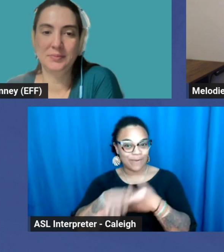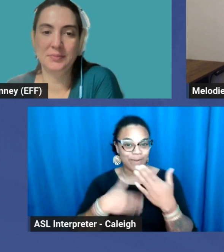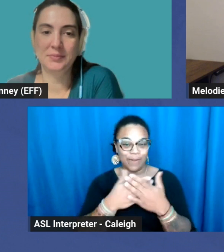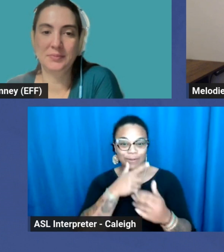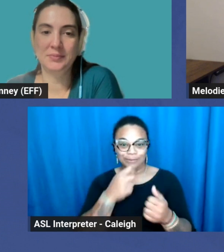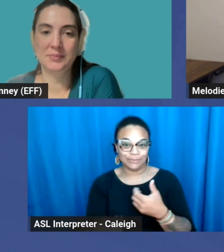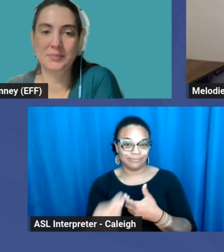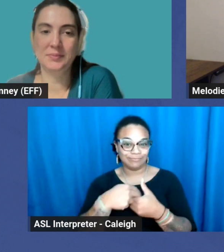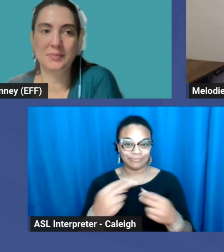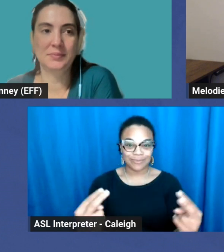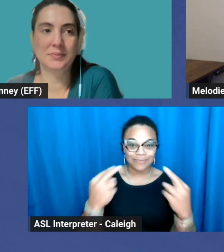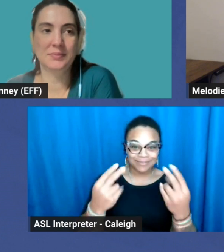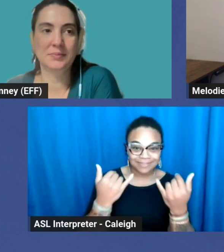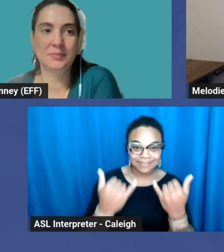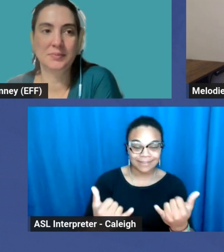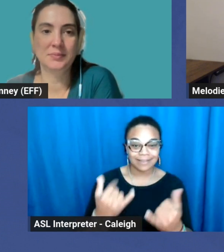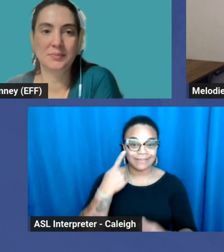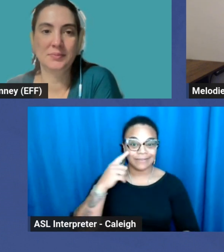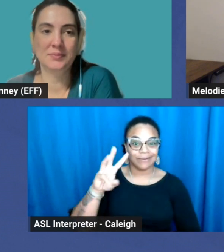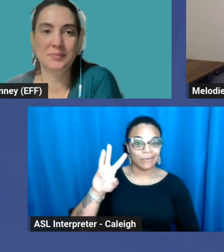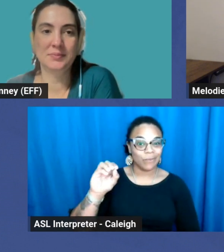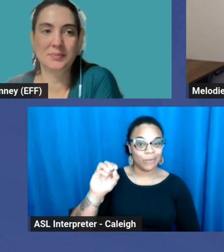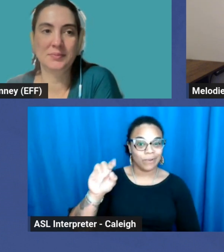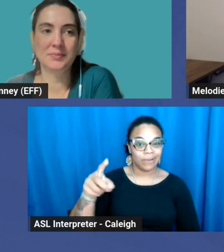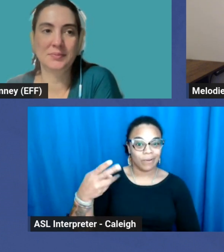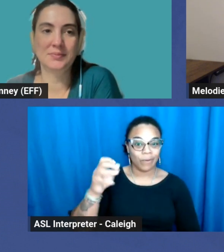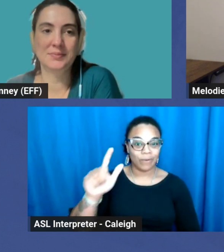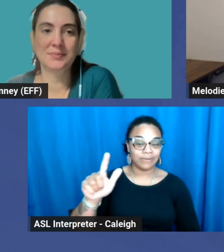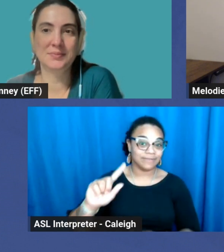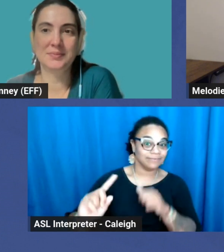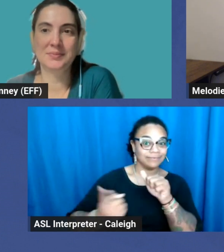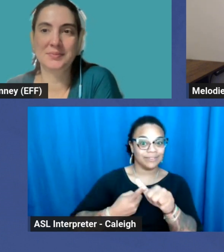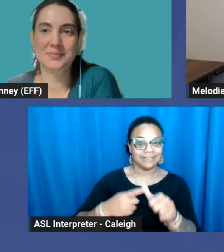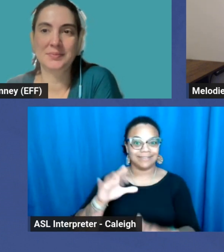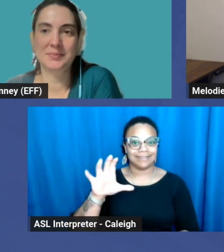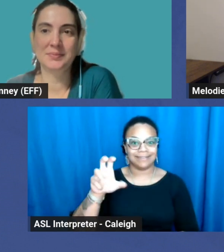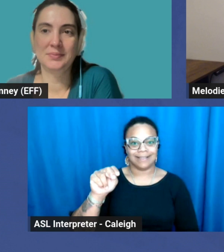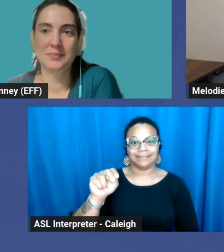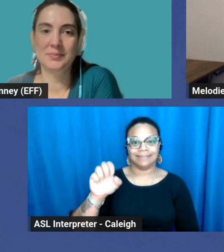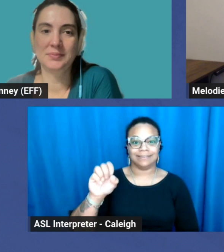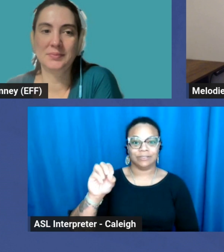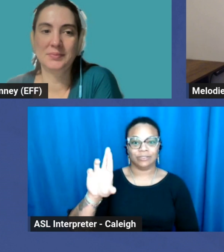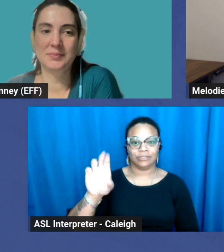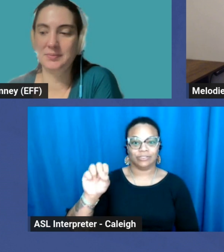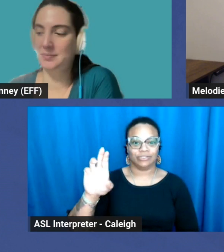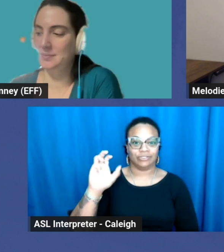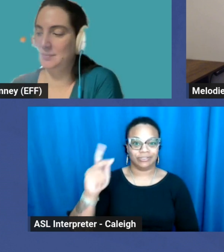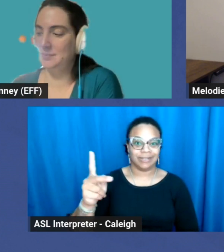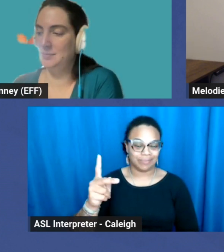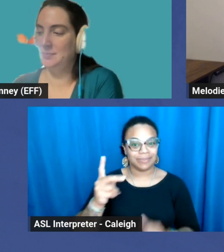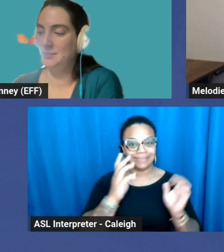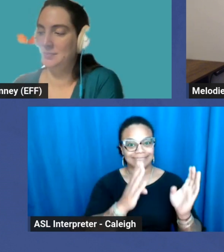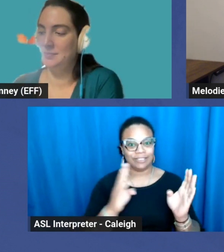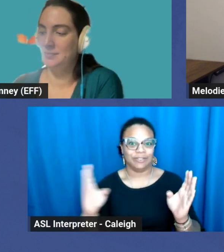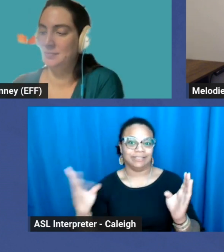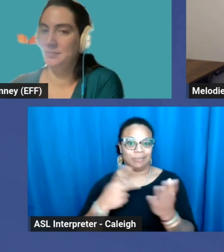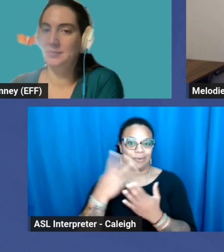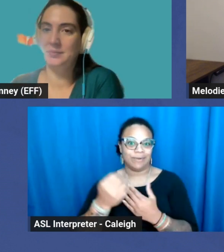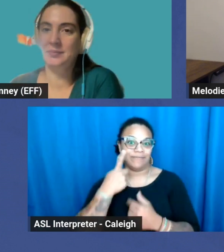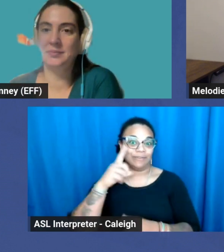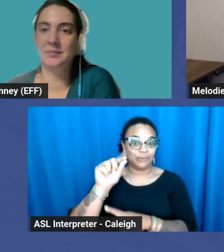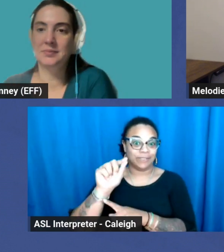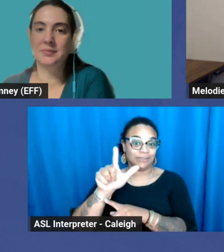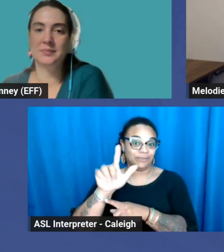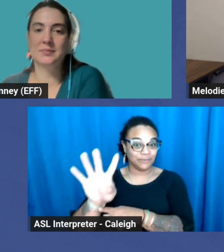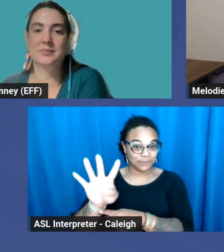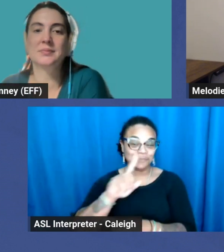today for Woodhull's very first Censorship Series program of 2024. Um,